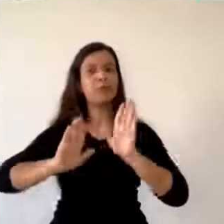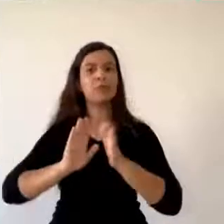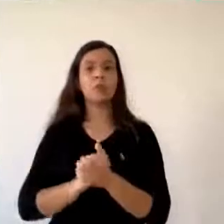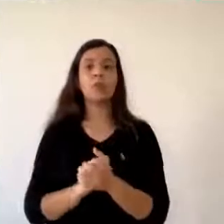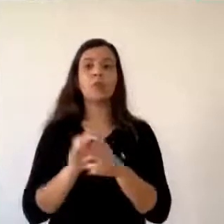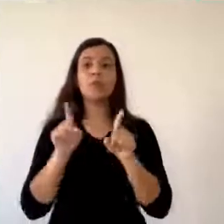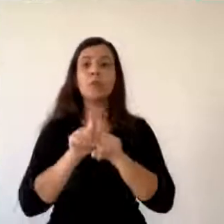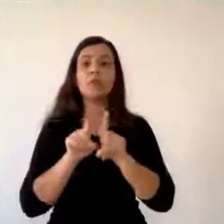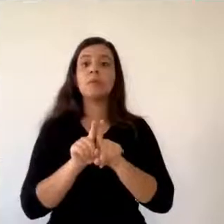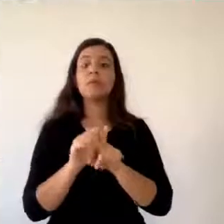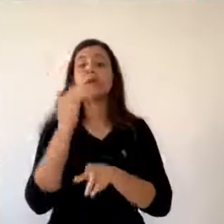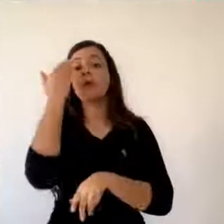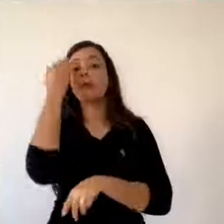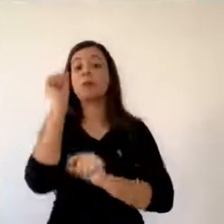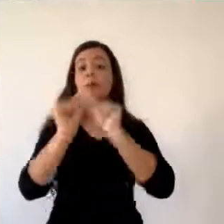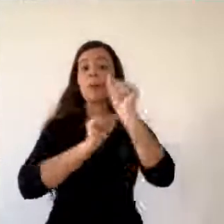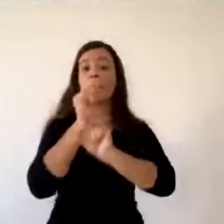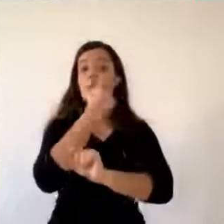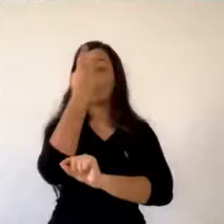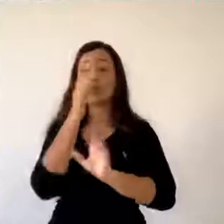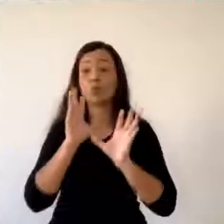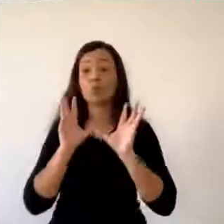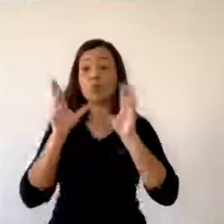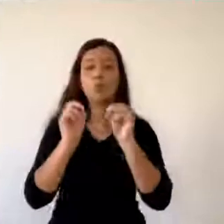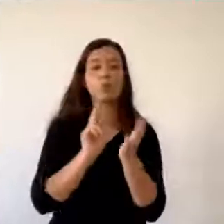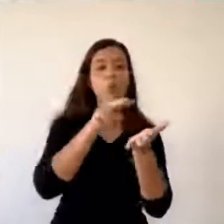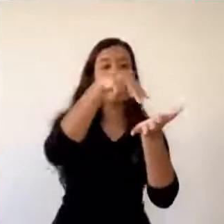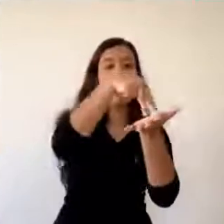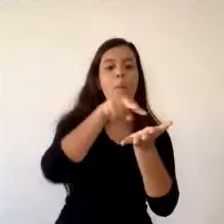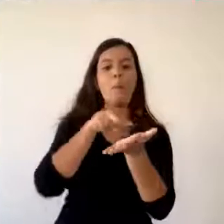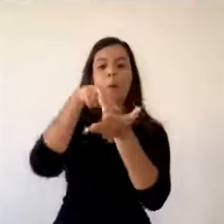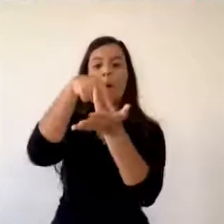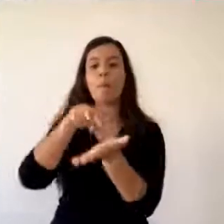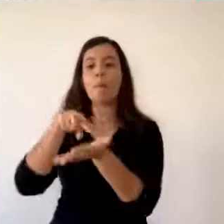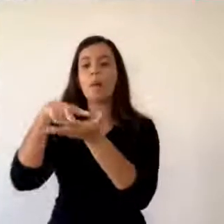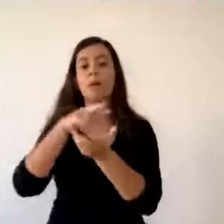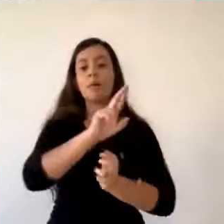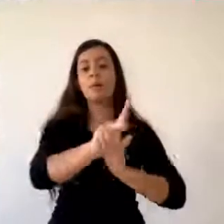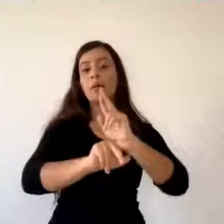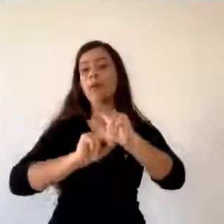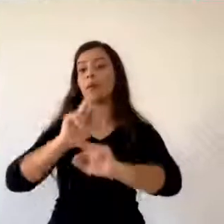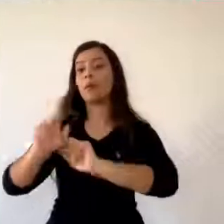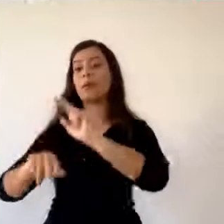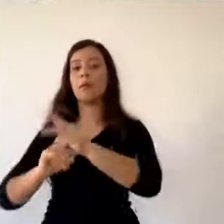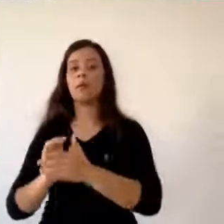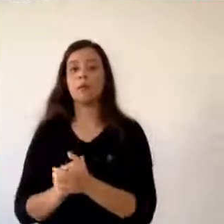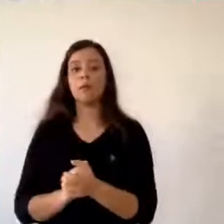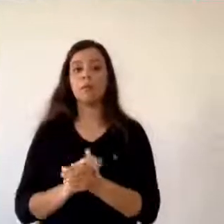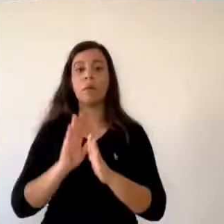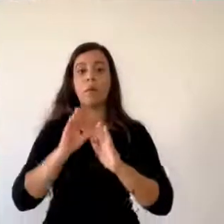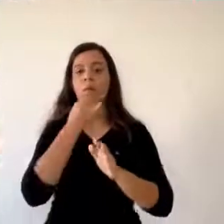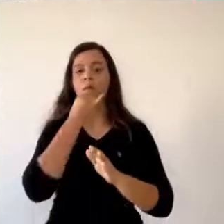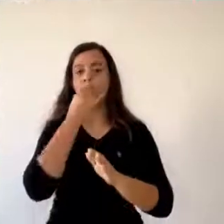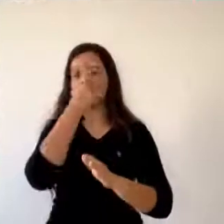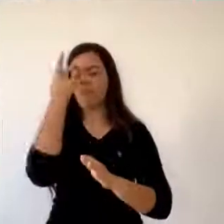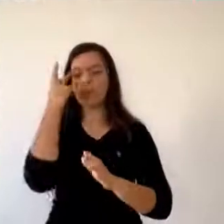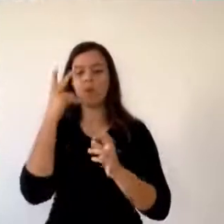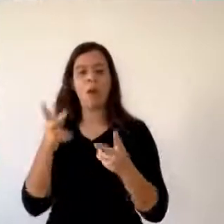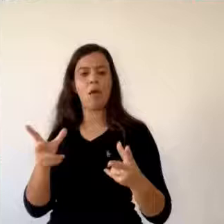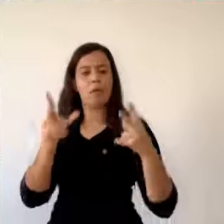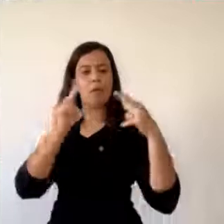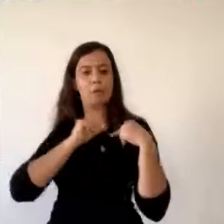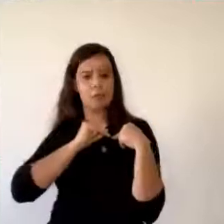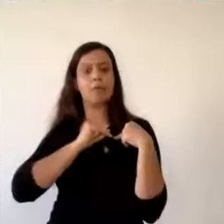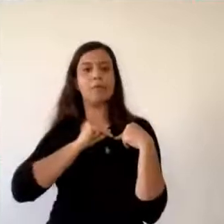this debate and understand that people are at different spaces, because those who are ahead of us are